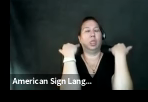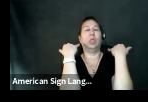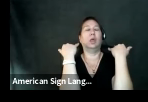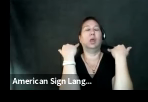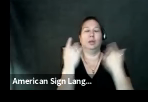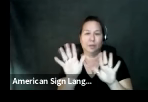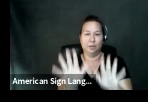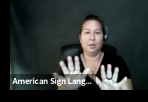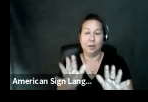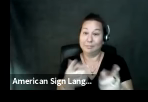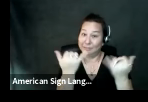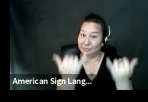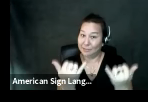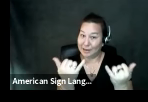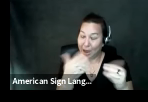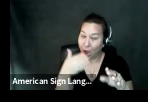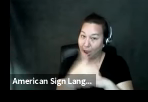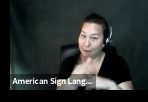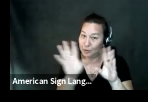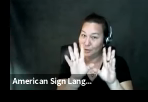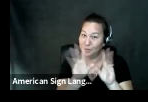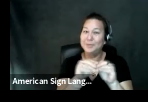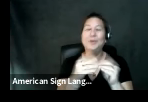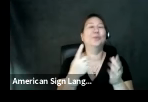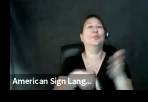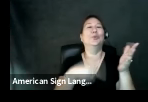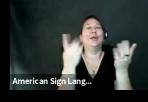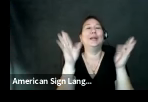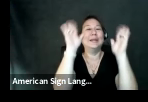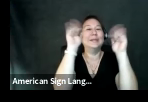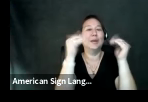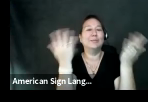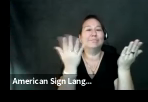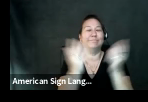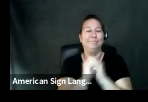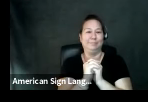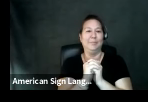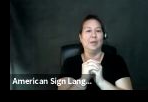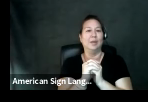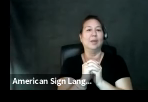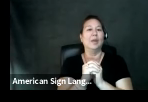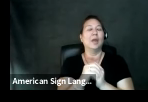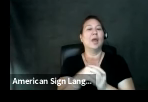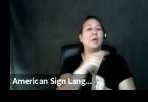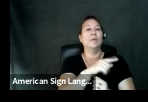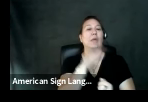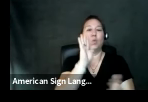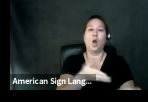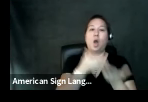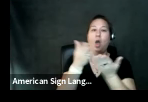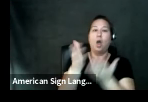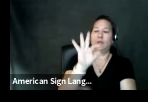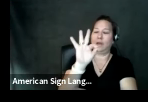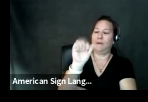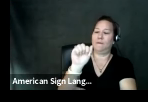after the end of the meeting, so like we said, the school team will present their offer of FAPE. And remember, that